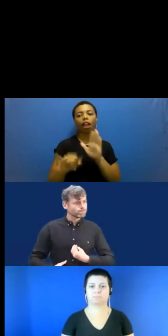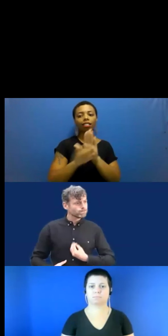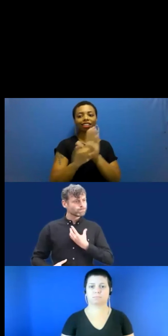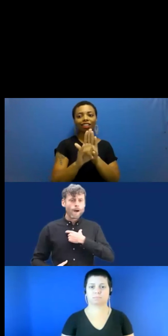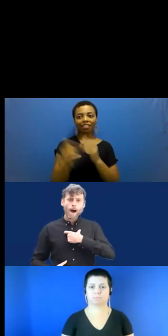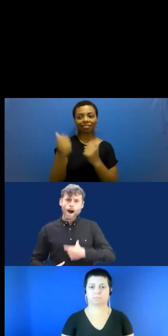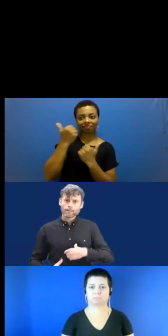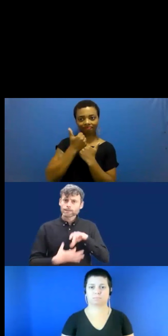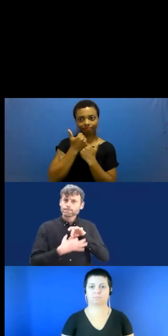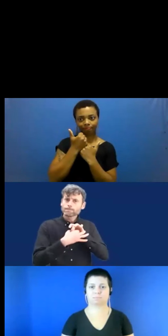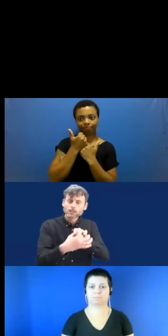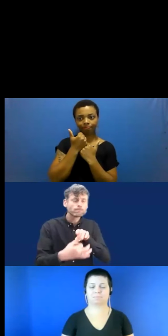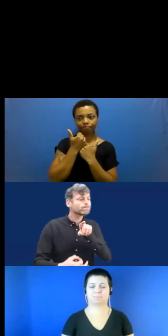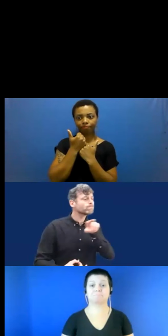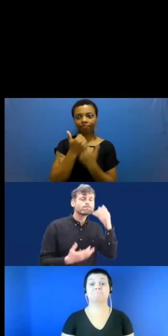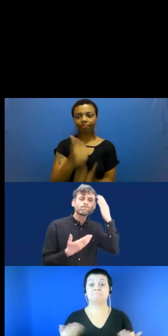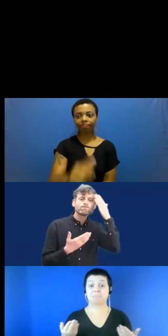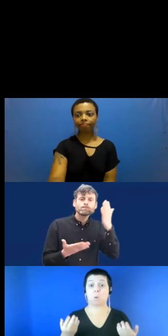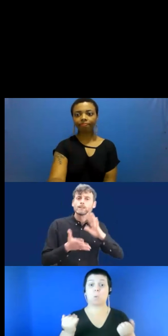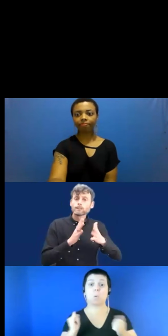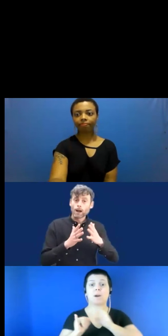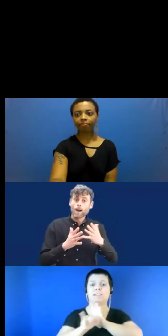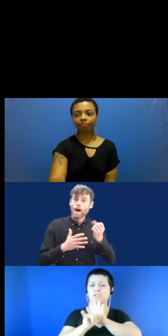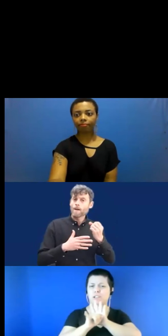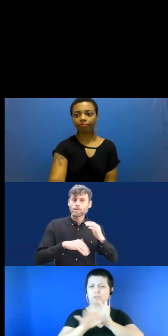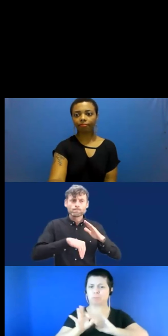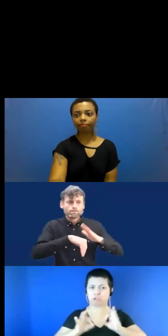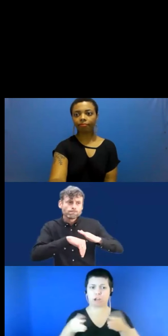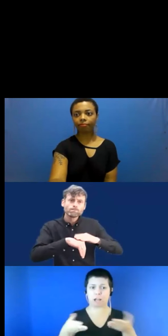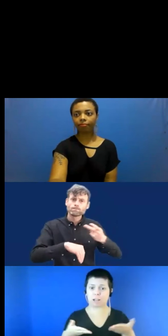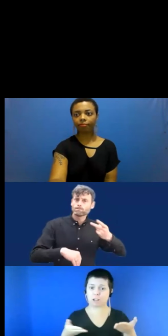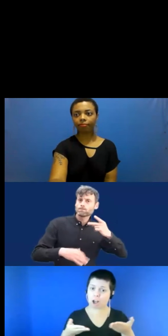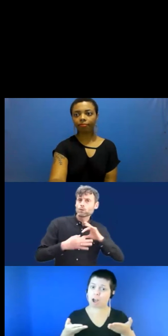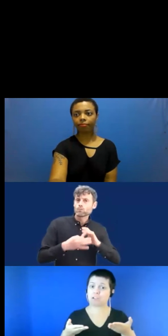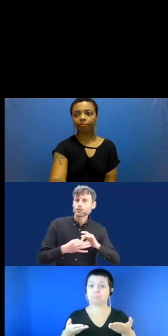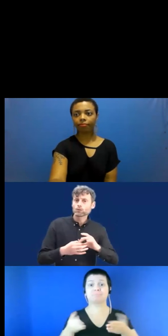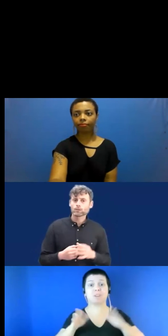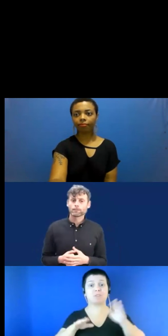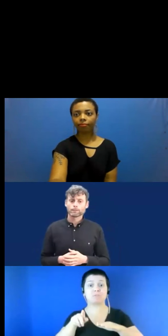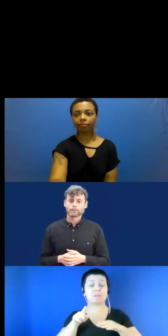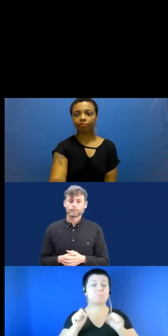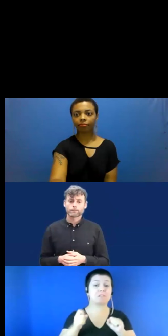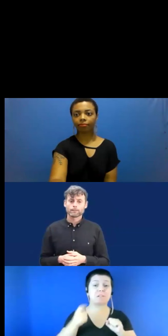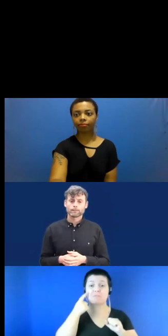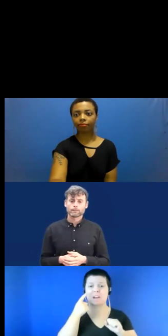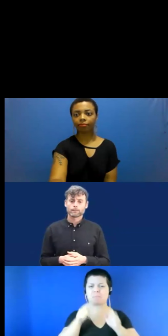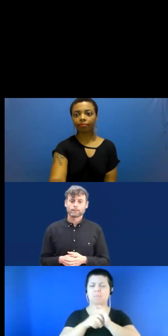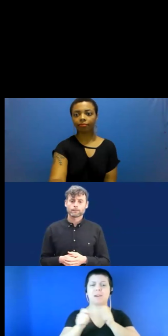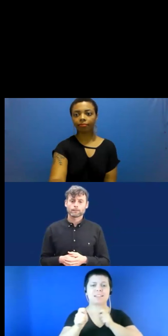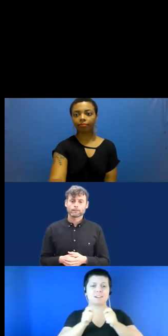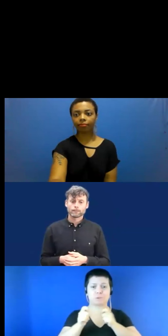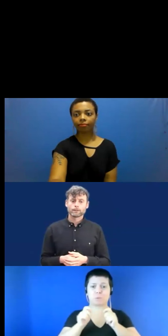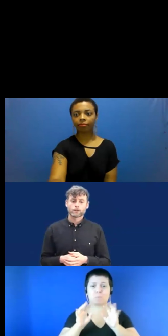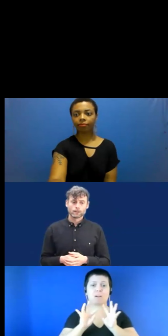And in his current identity projects, you can assume that, referring to the interview, the family is not playing a